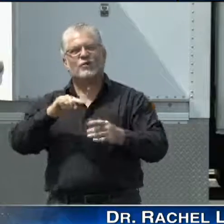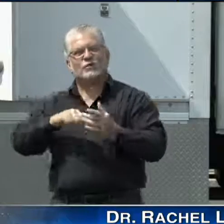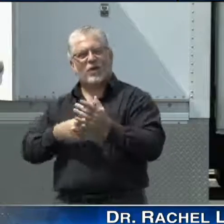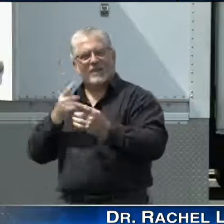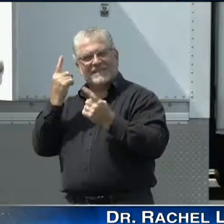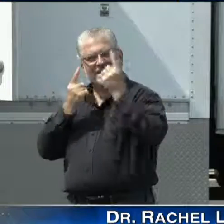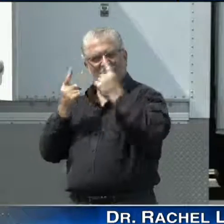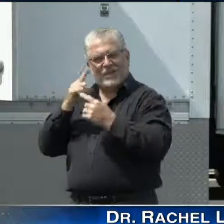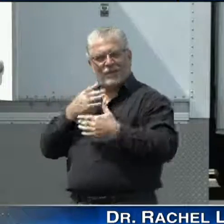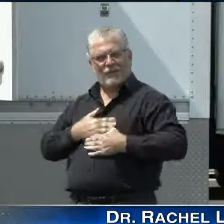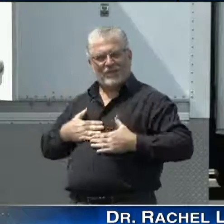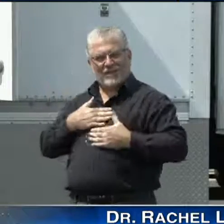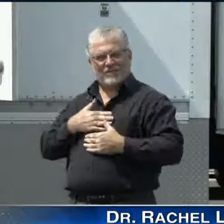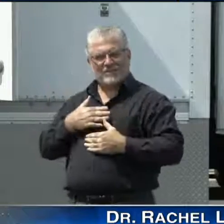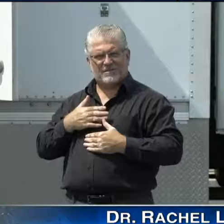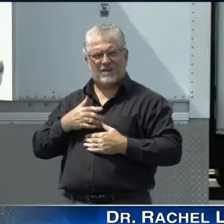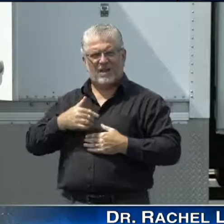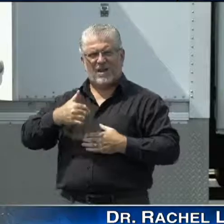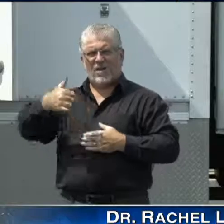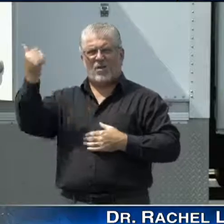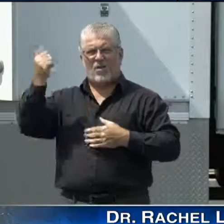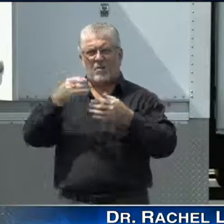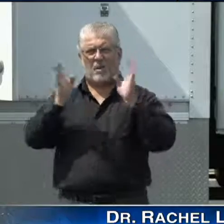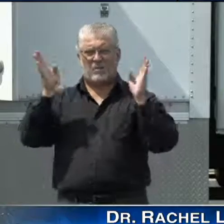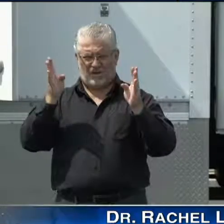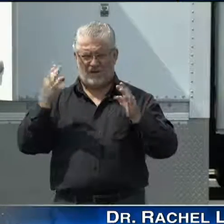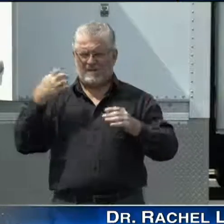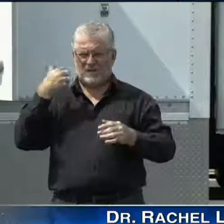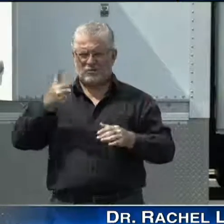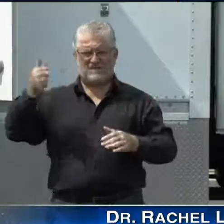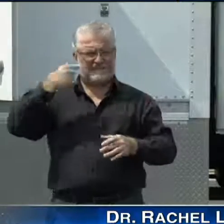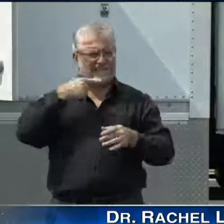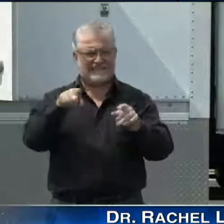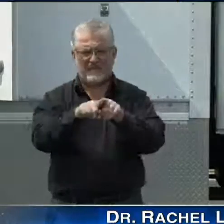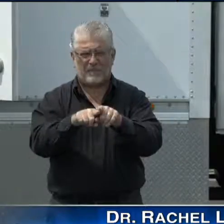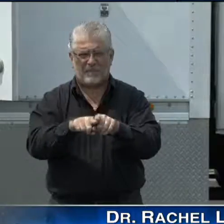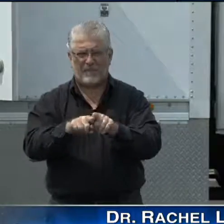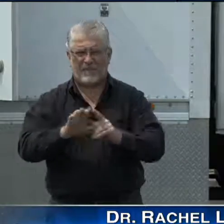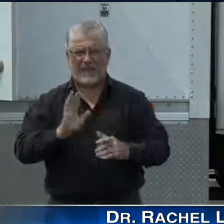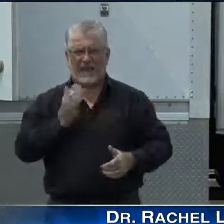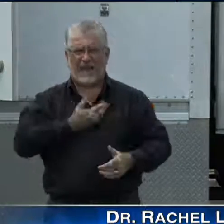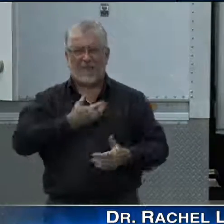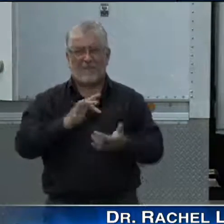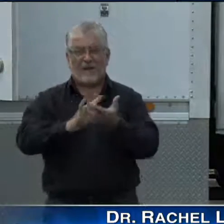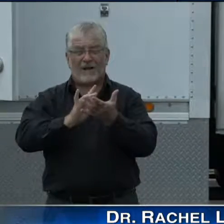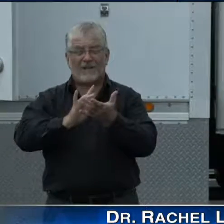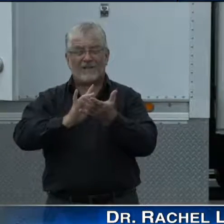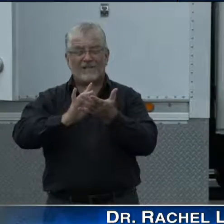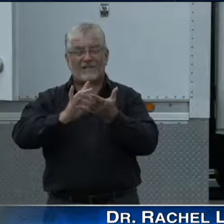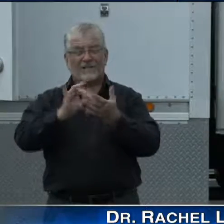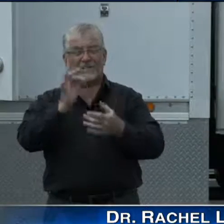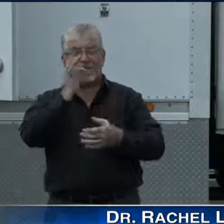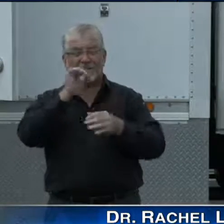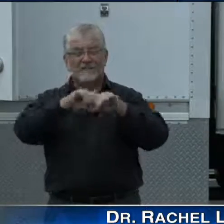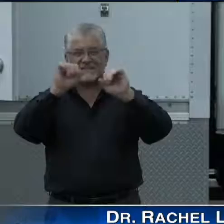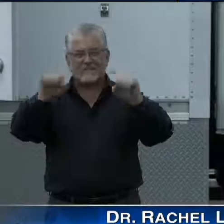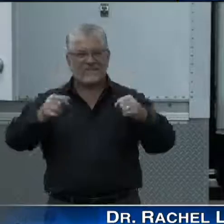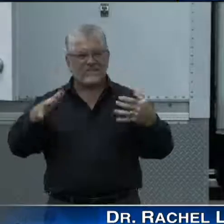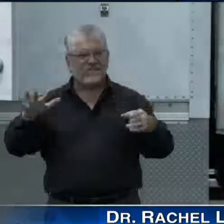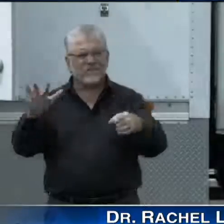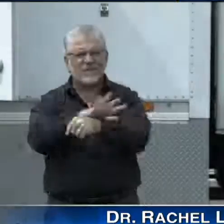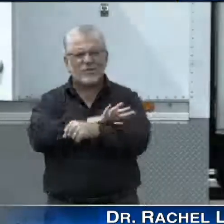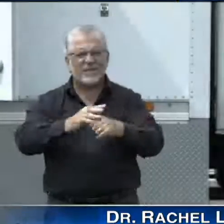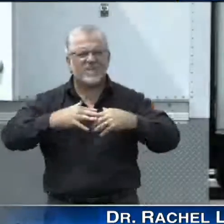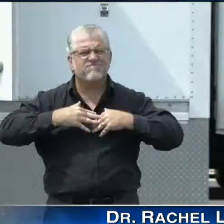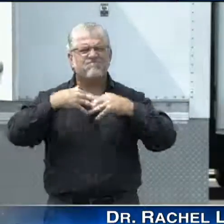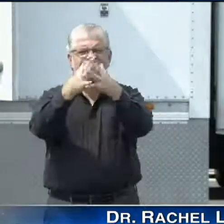public officials had said that as well. Our medical marijuana system is fully implemented. We have just approved our